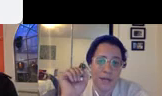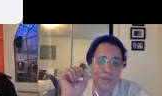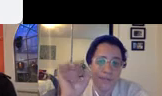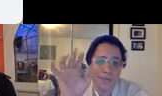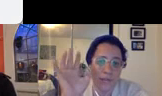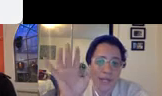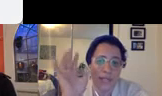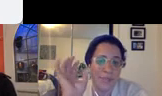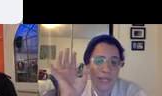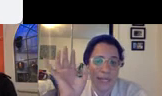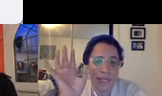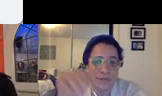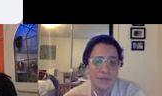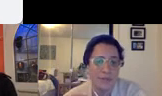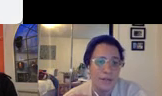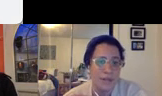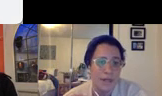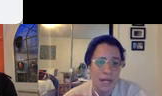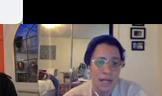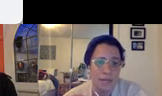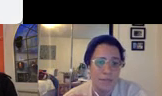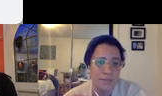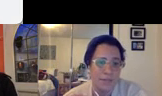scooter pilot plan,